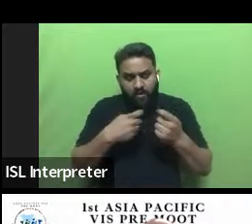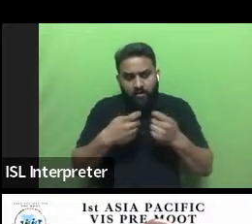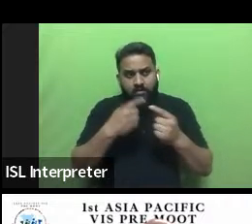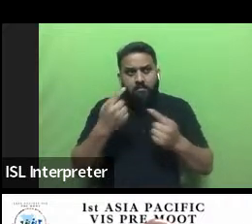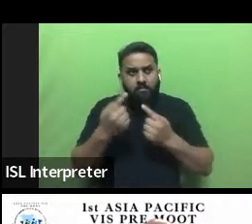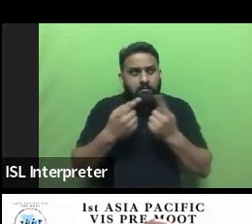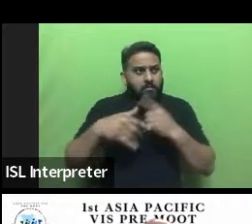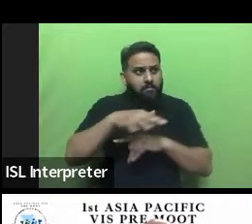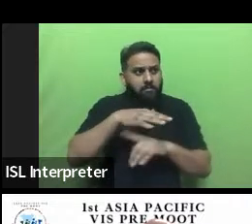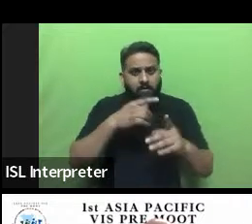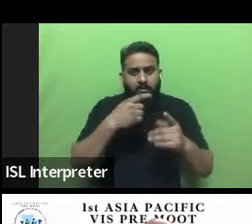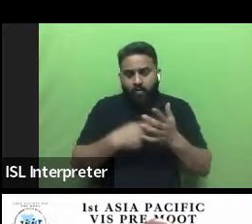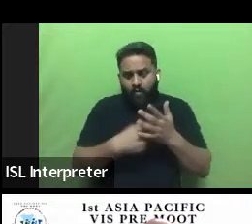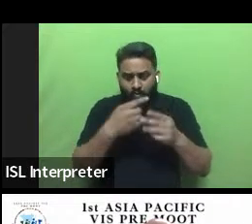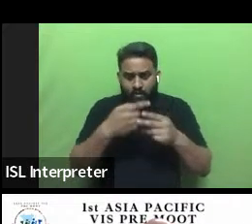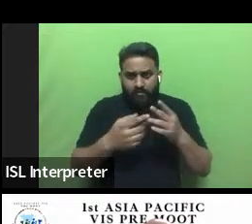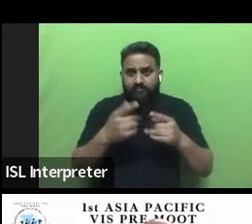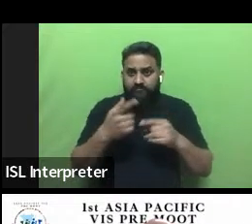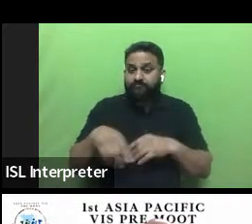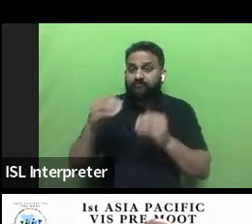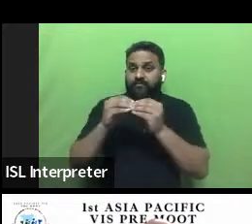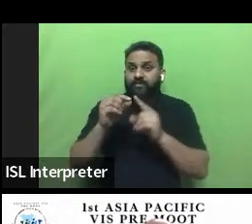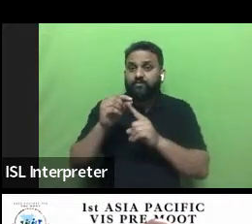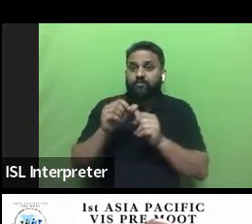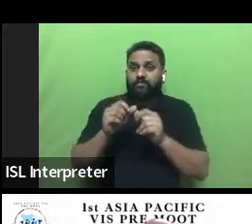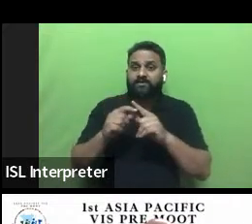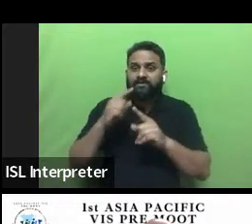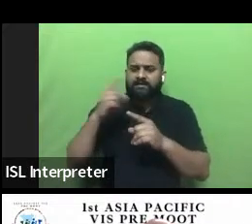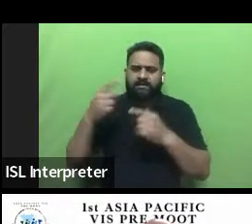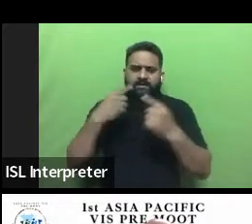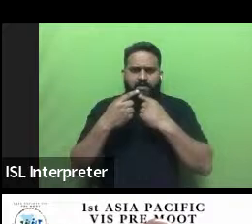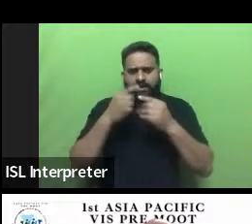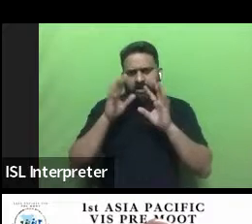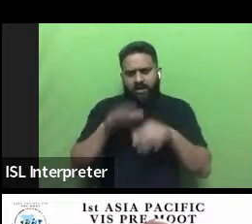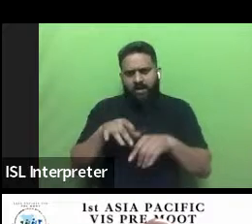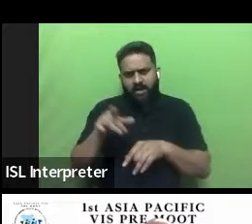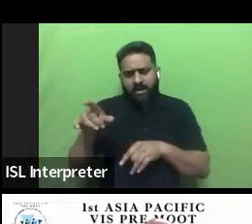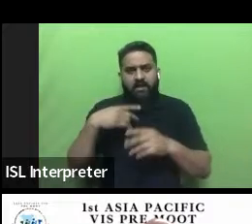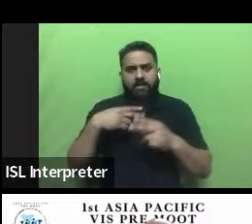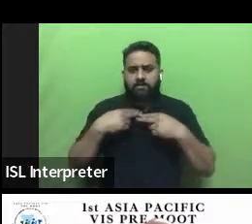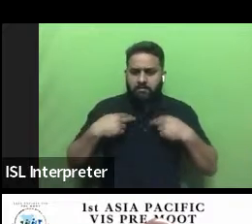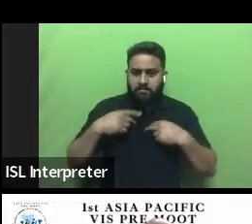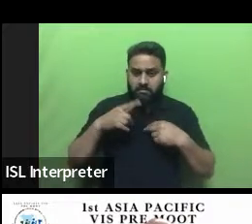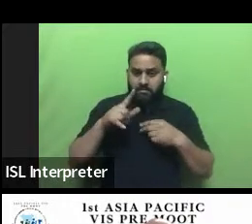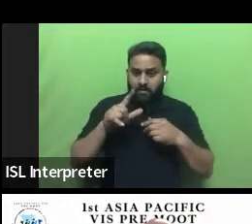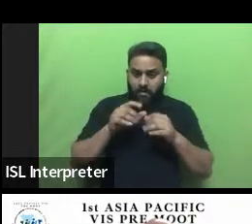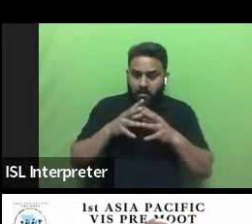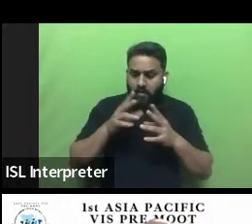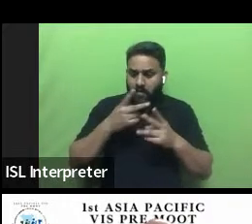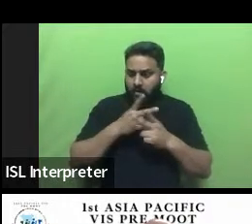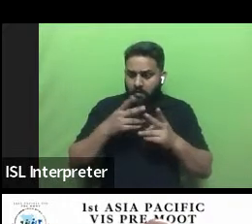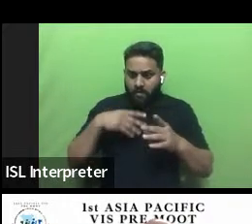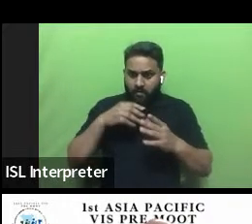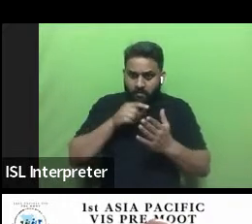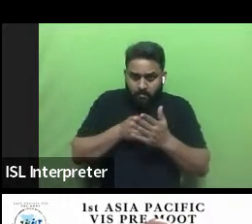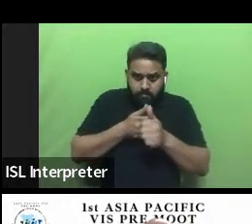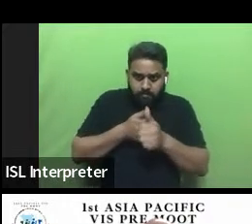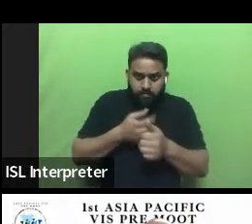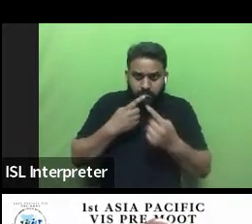environment. Therefore, Ms. Bhupati had communicated that the legal terms would further be discussed and not